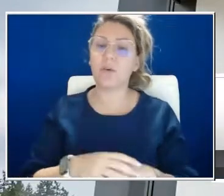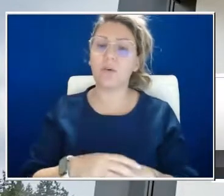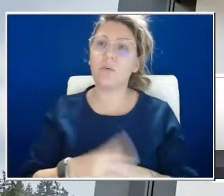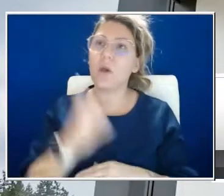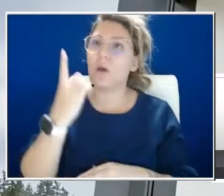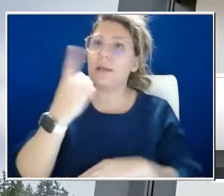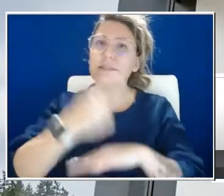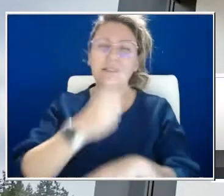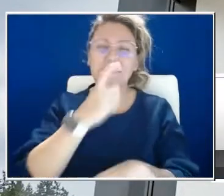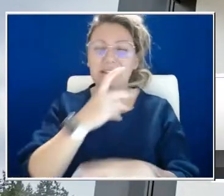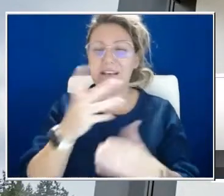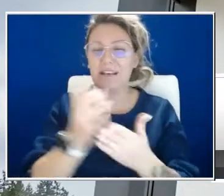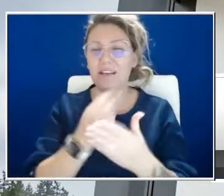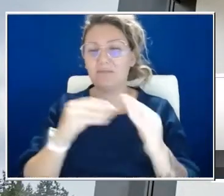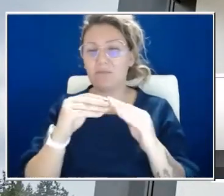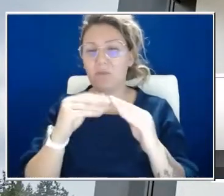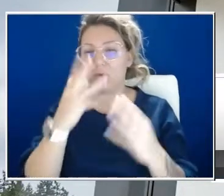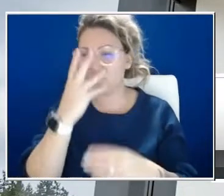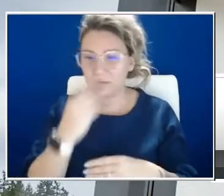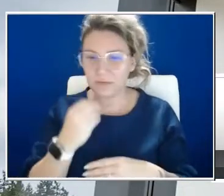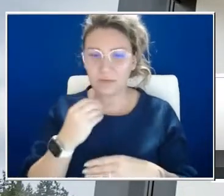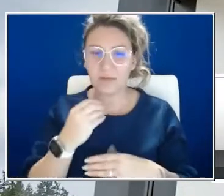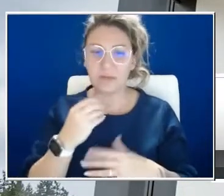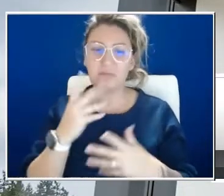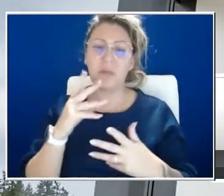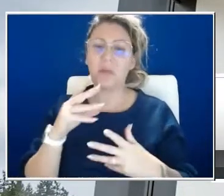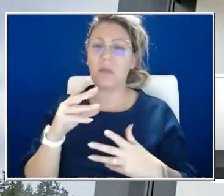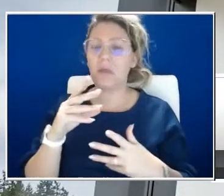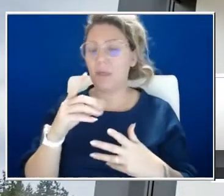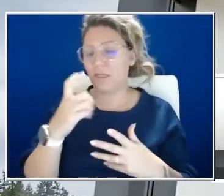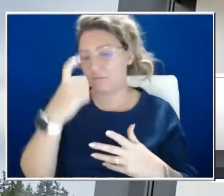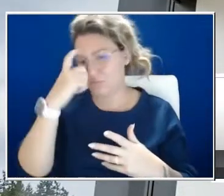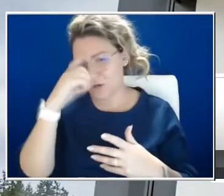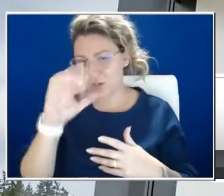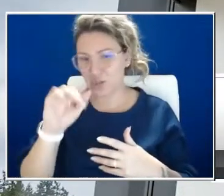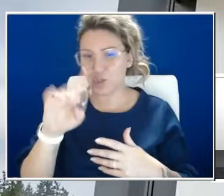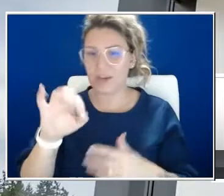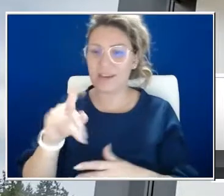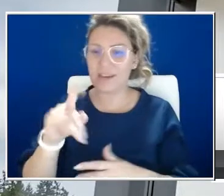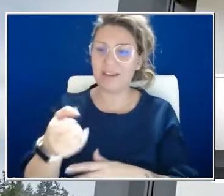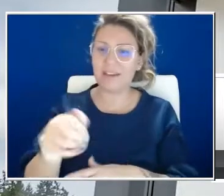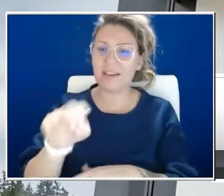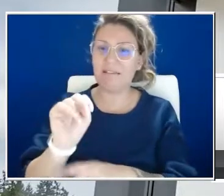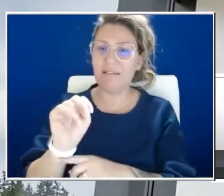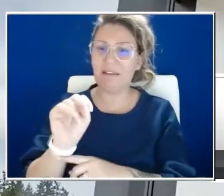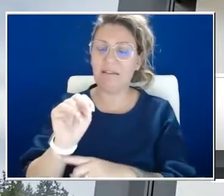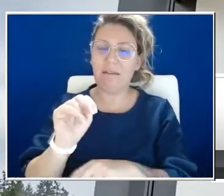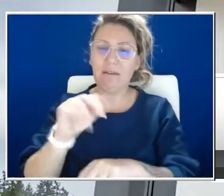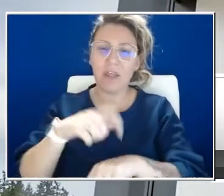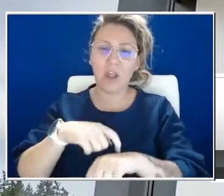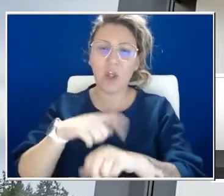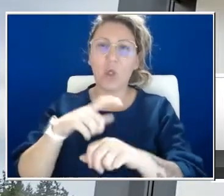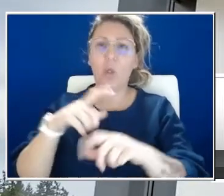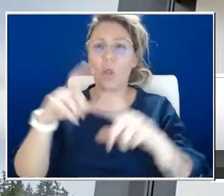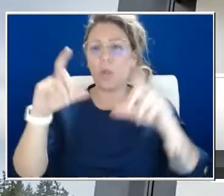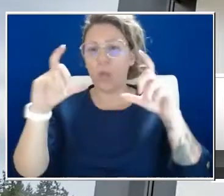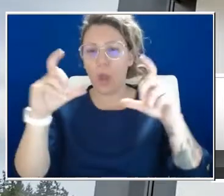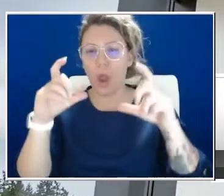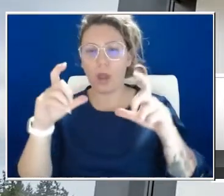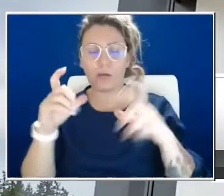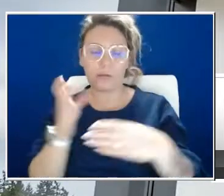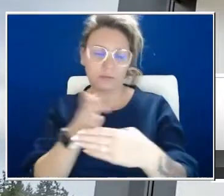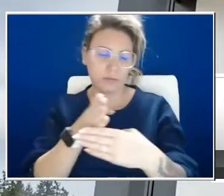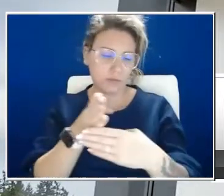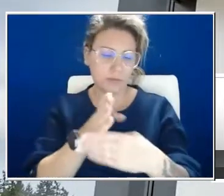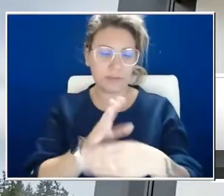sleep because brain's circadian clocks are designed in a way that they're very precise. So for example, if your clock is right now between 10 and 6,